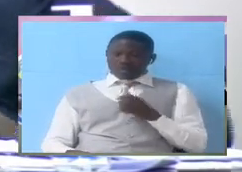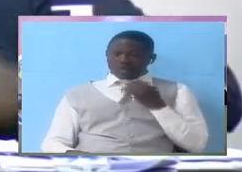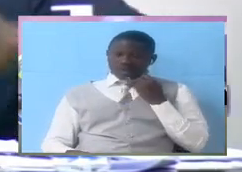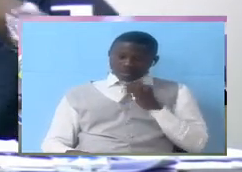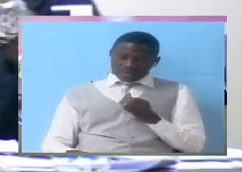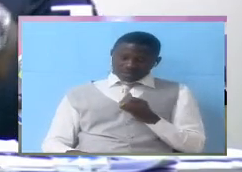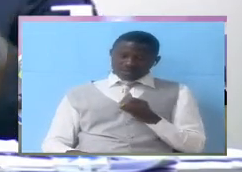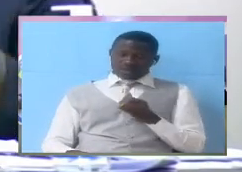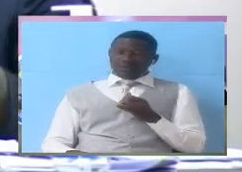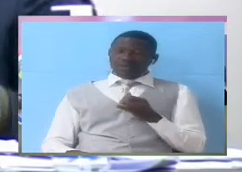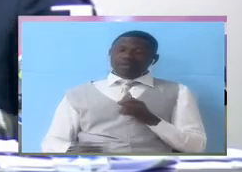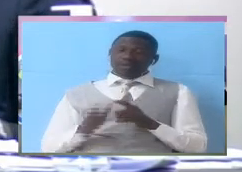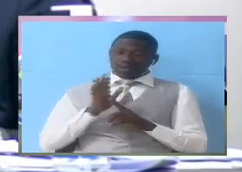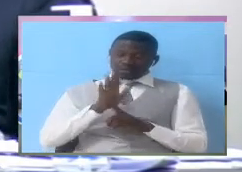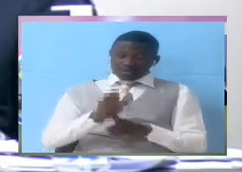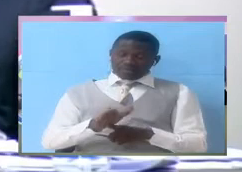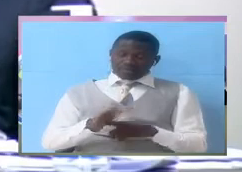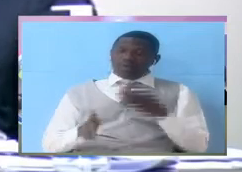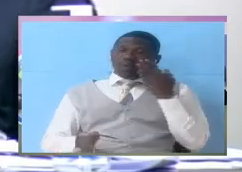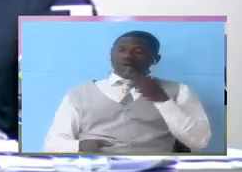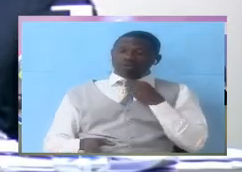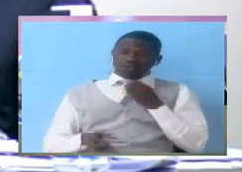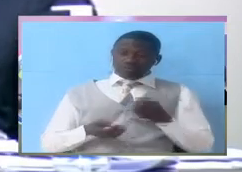when you submitted those